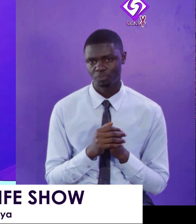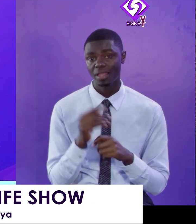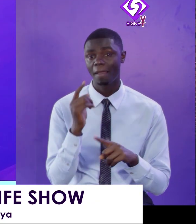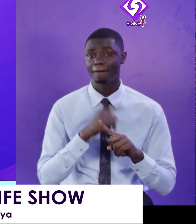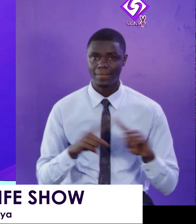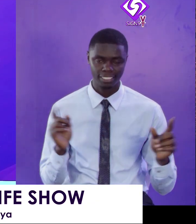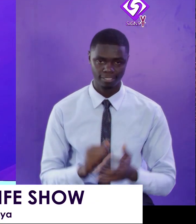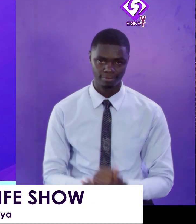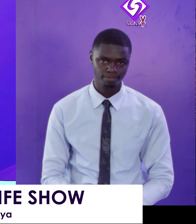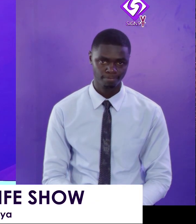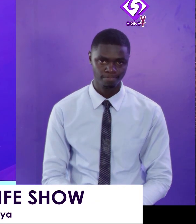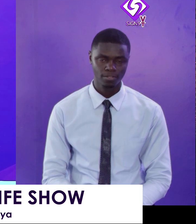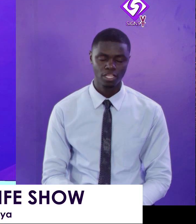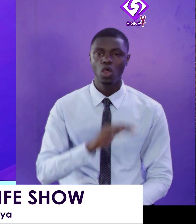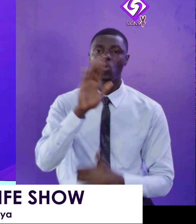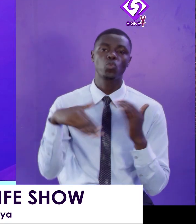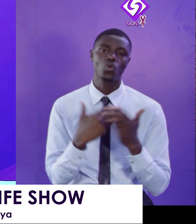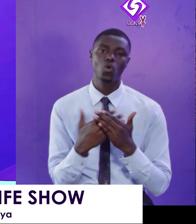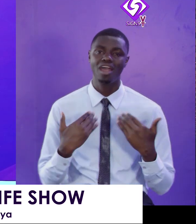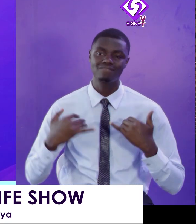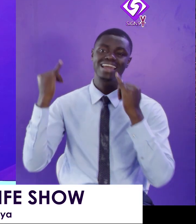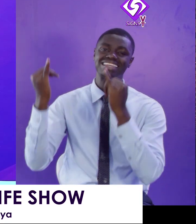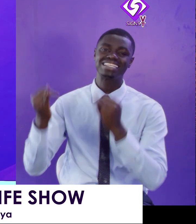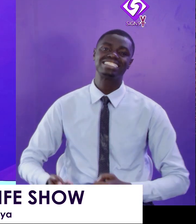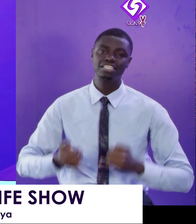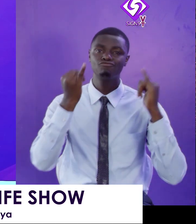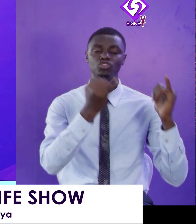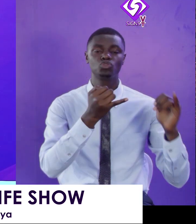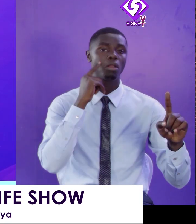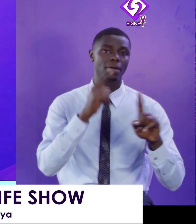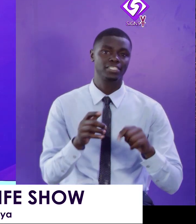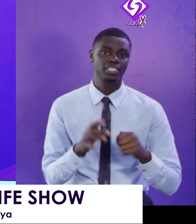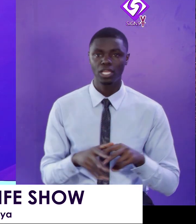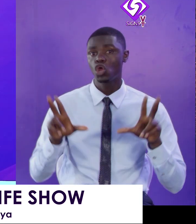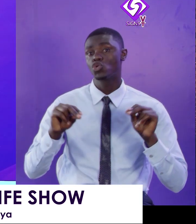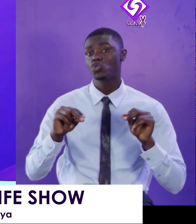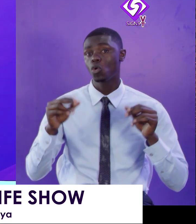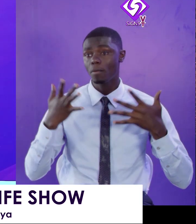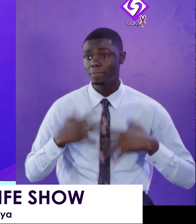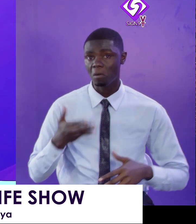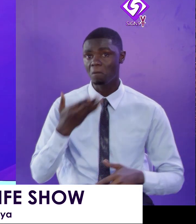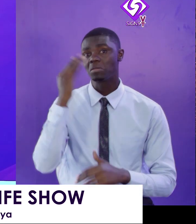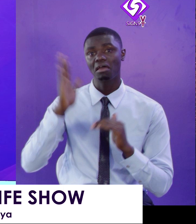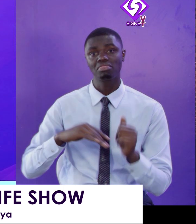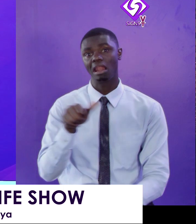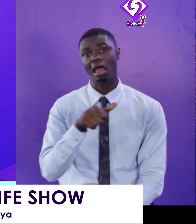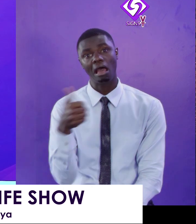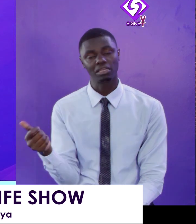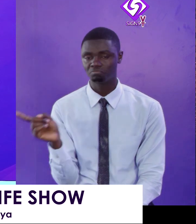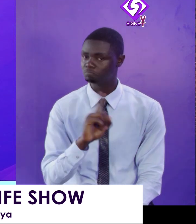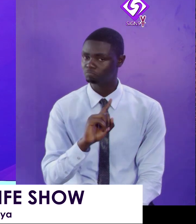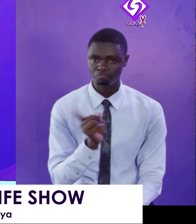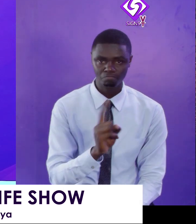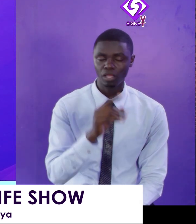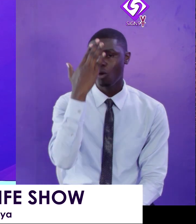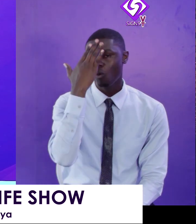but we all have individual purposes. There is nobody who is better than the other in terms of purpose, because